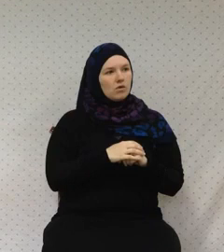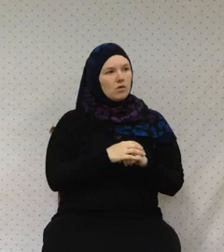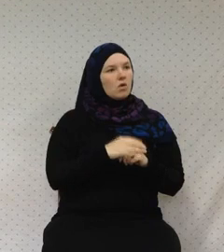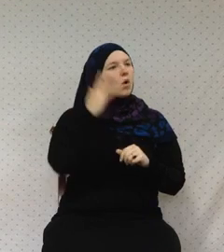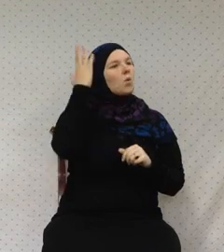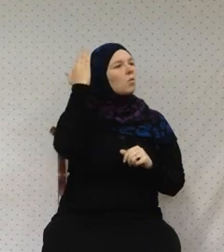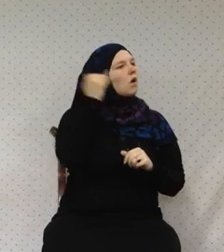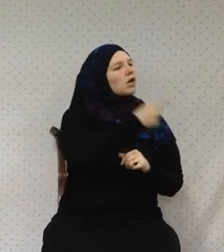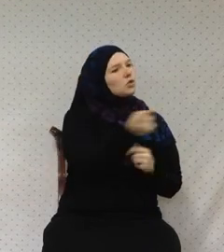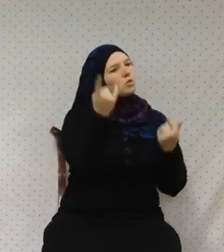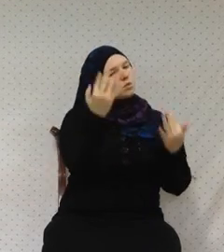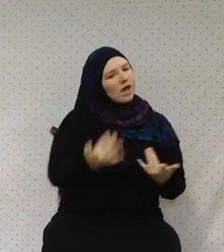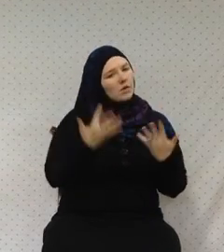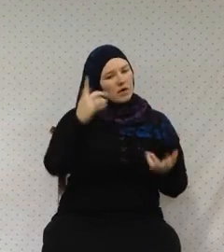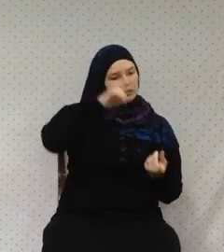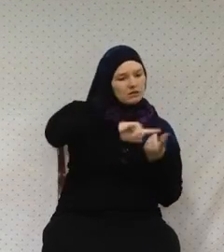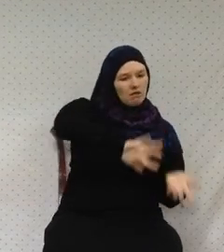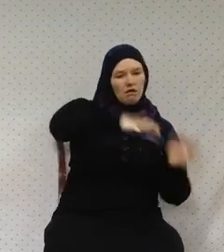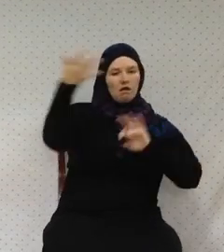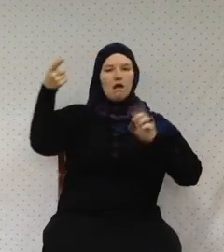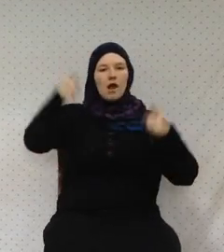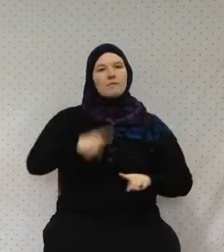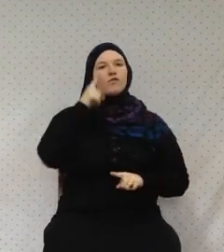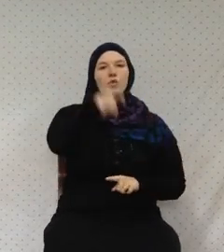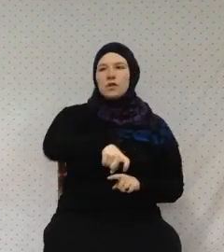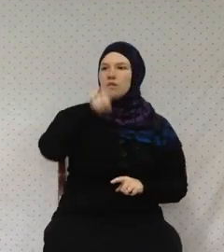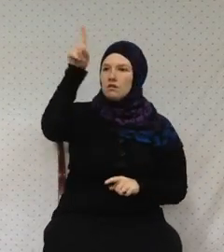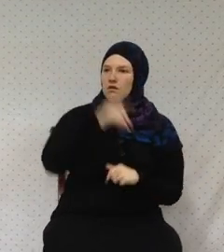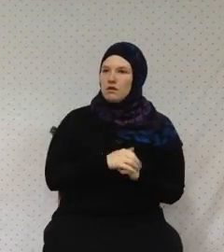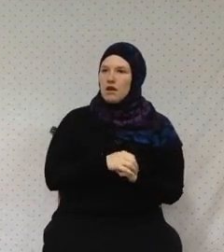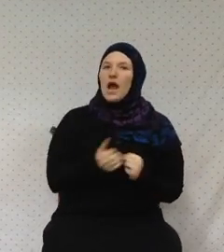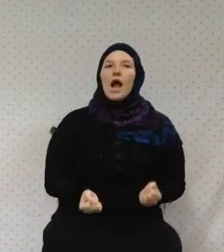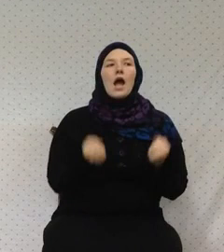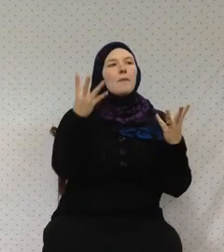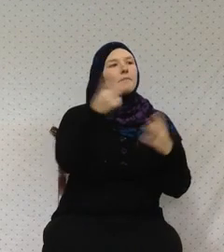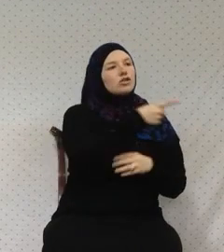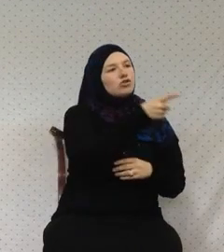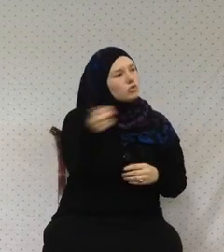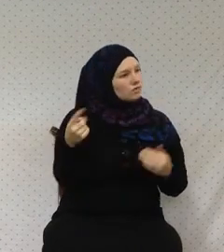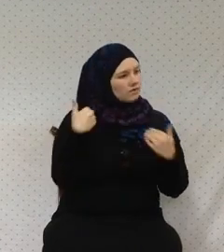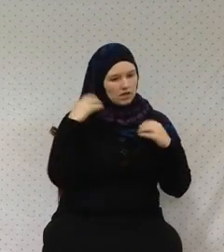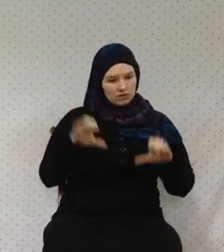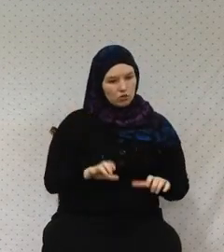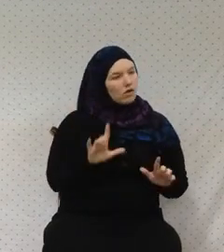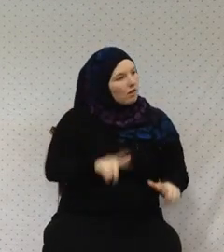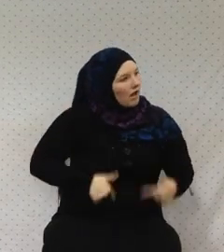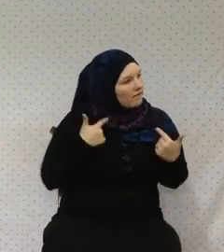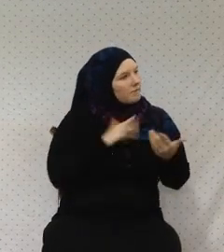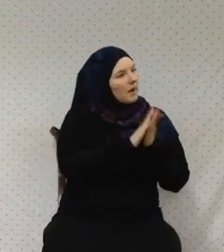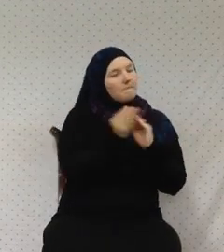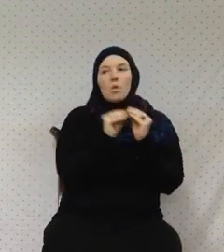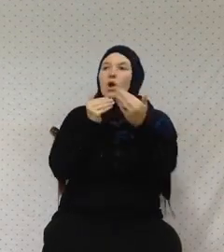you are cornered to remember Him? How much have you done to get closer to Him? And when